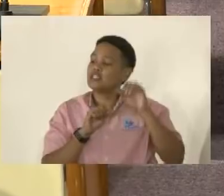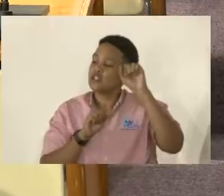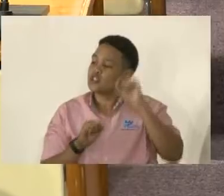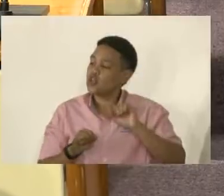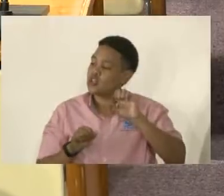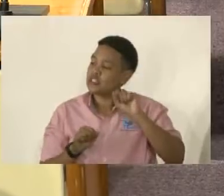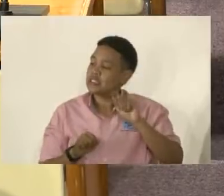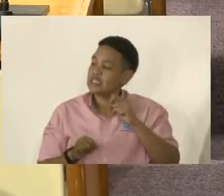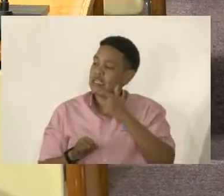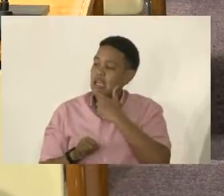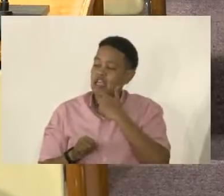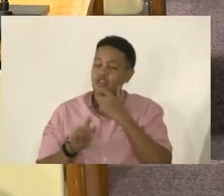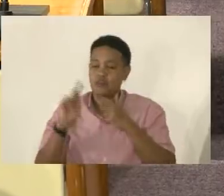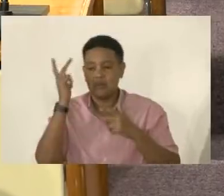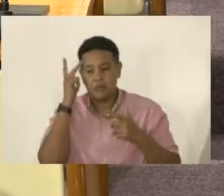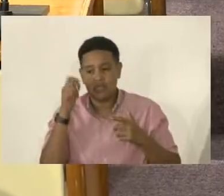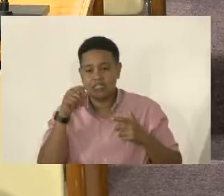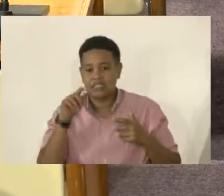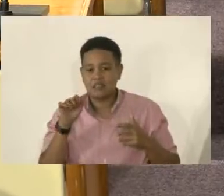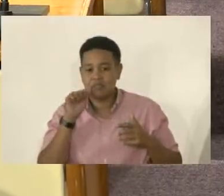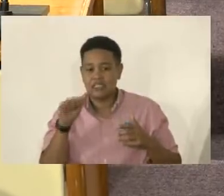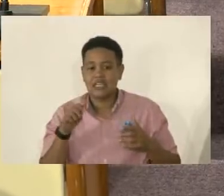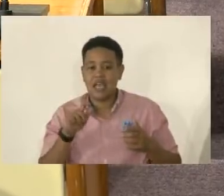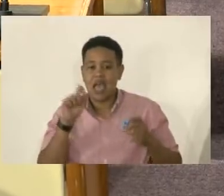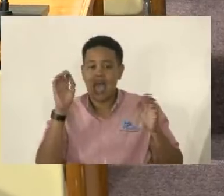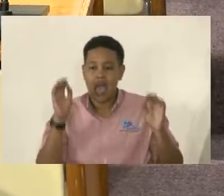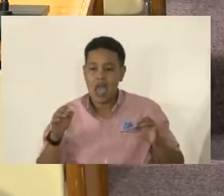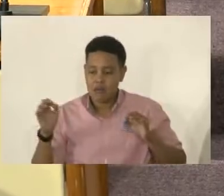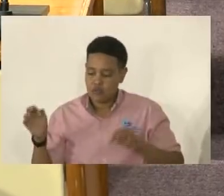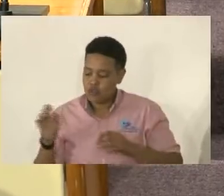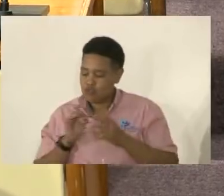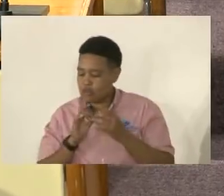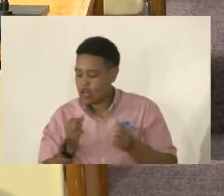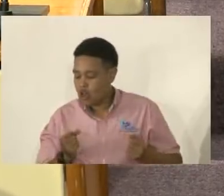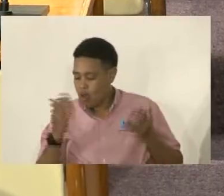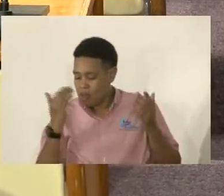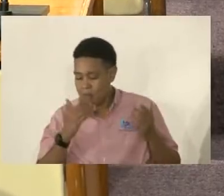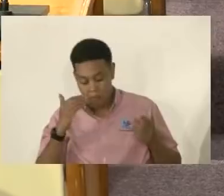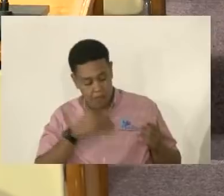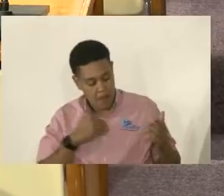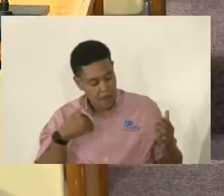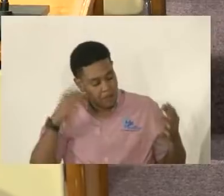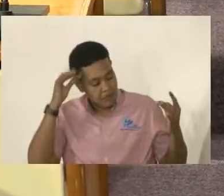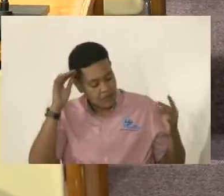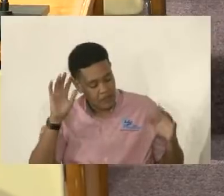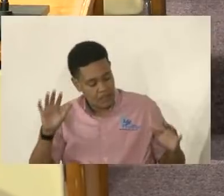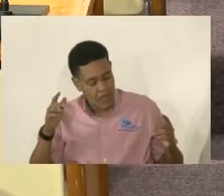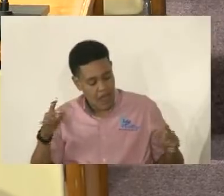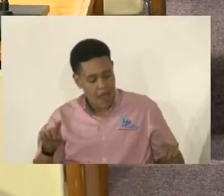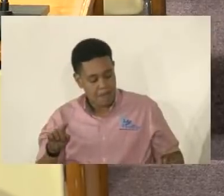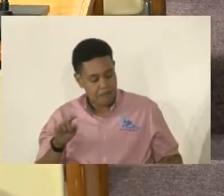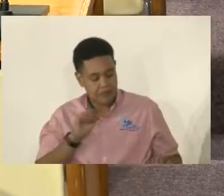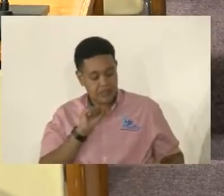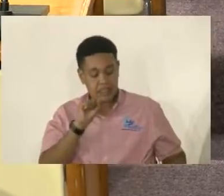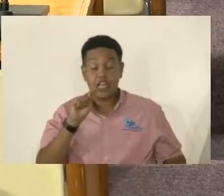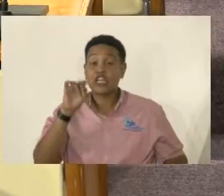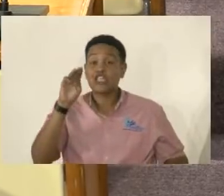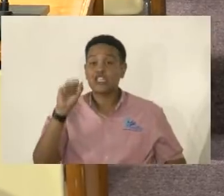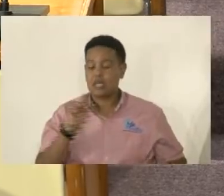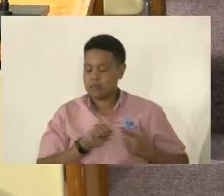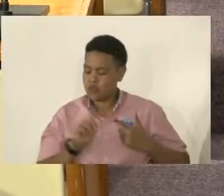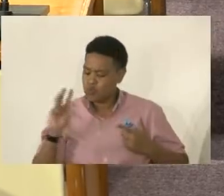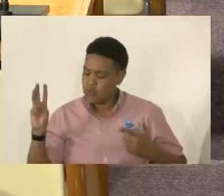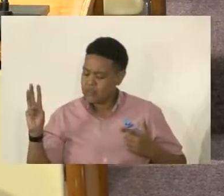Andrew political space, so it's not absolute in terms of how many members would think of it. St. James and Westmoreland.